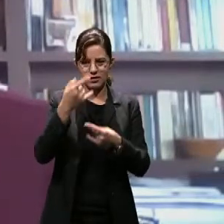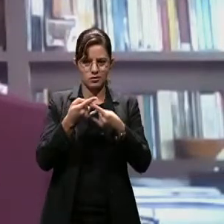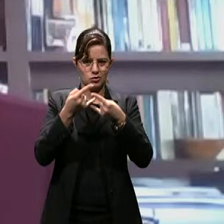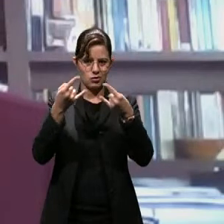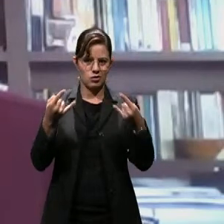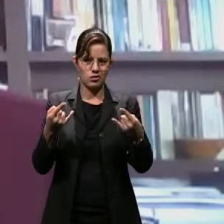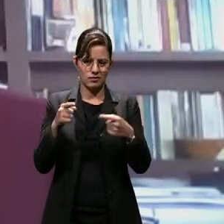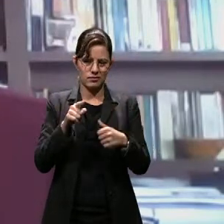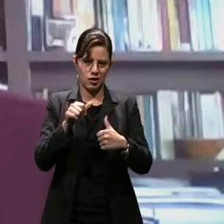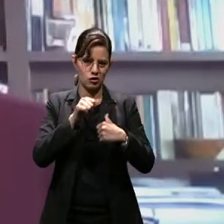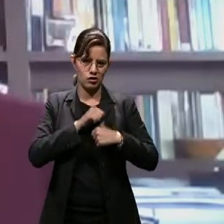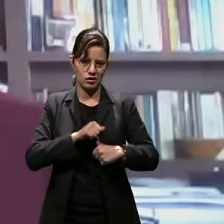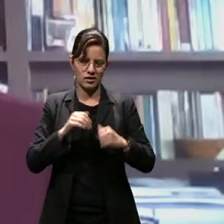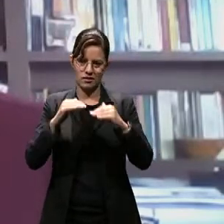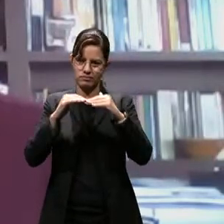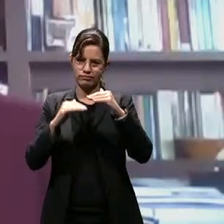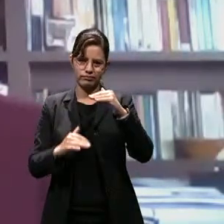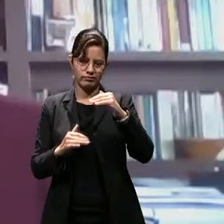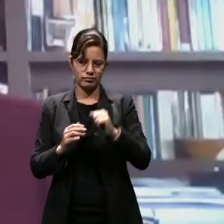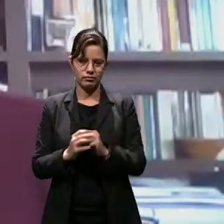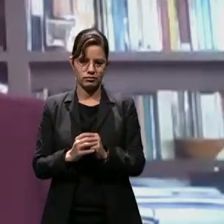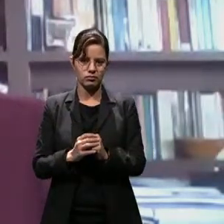of access to political positions.